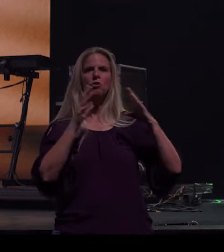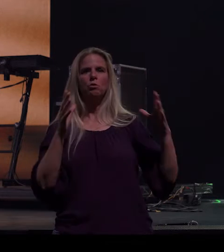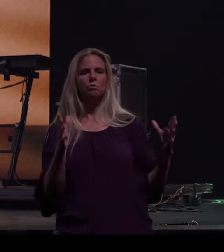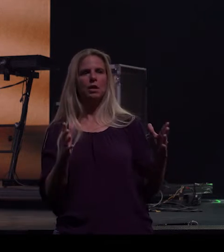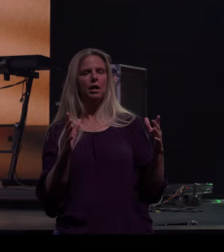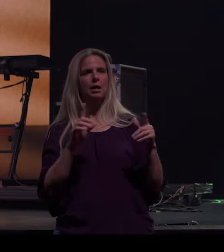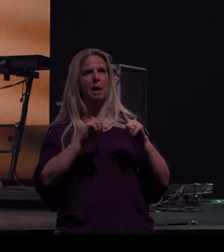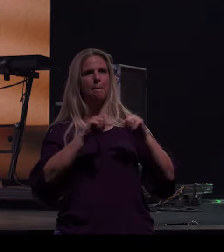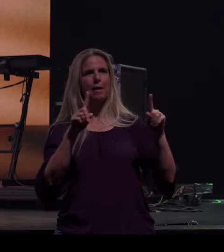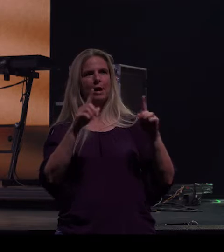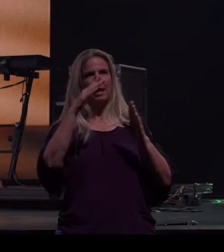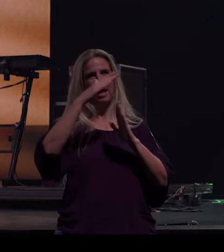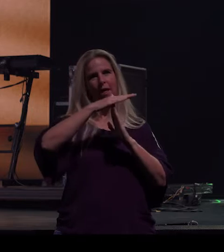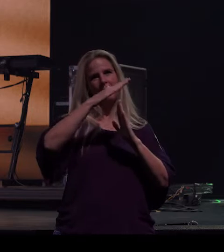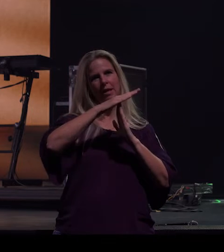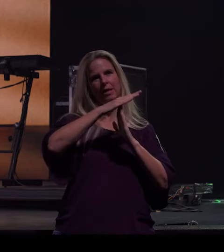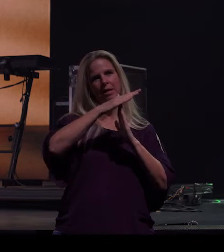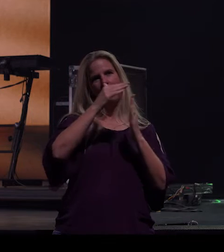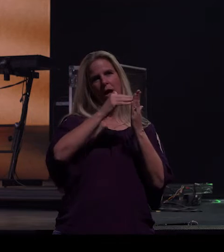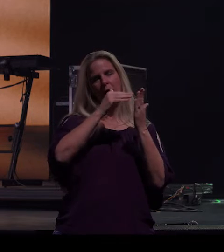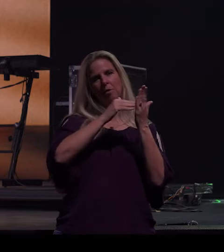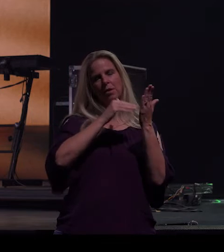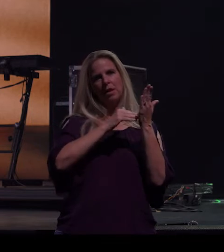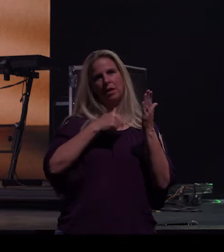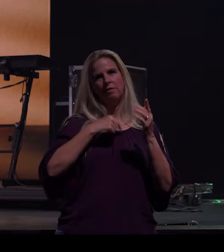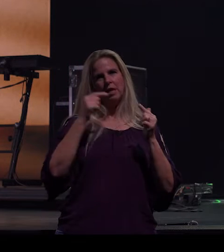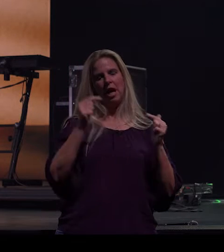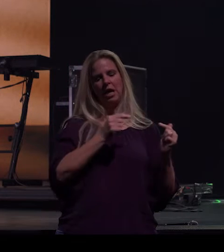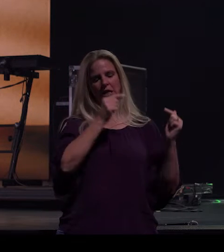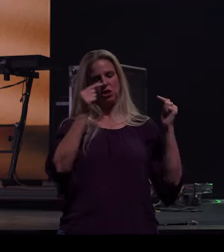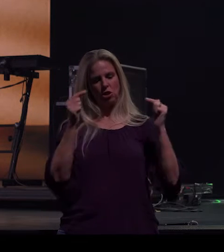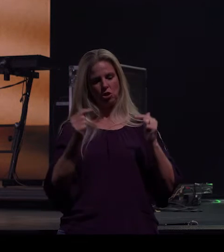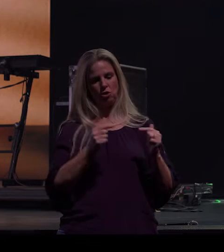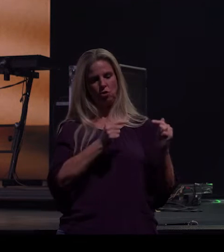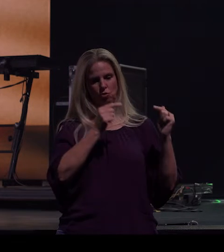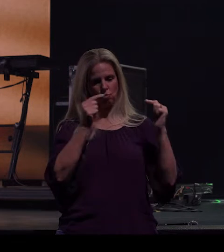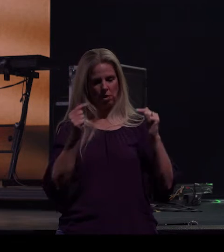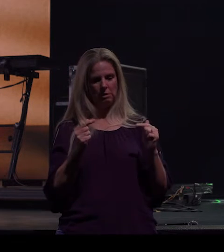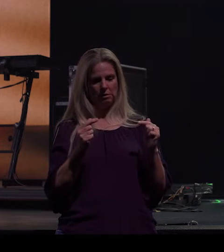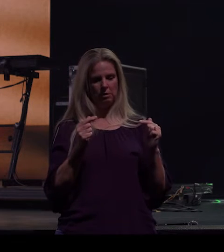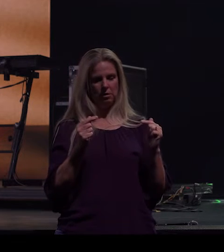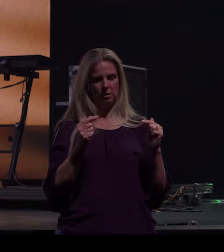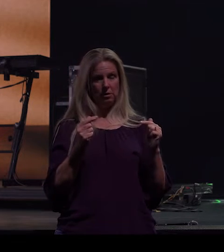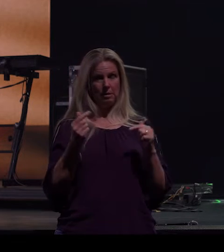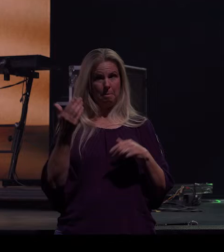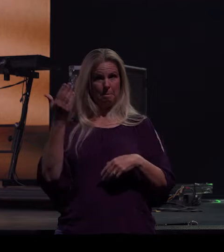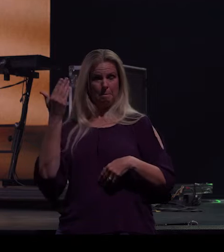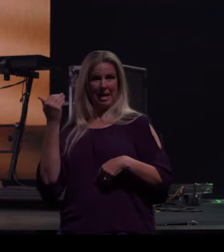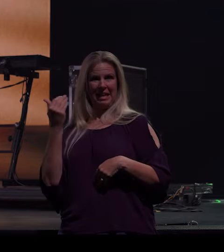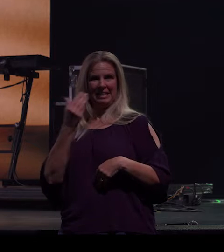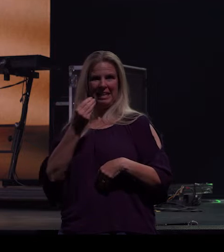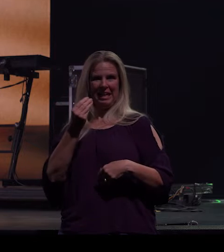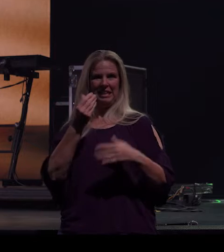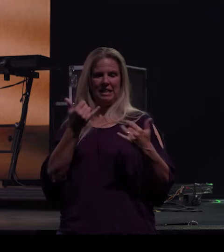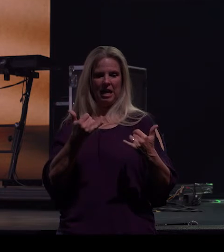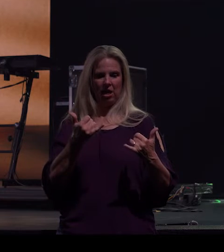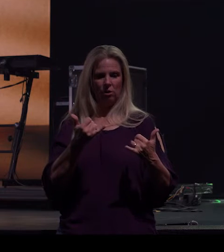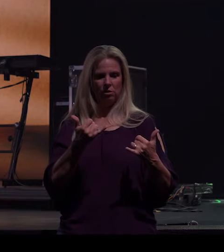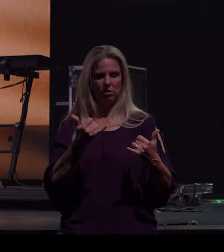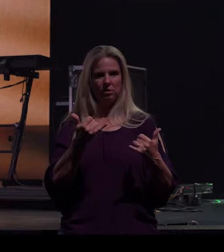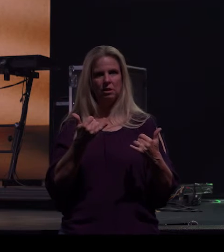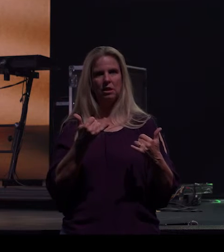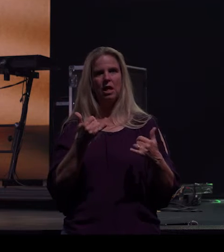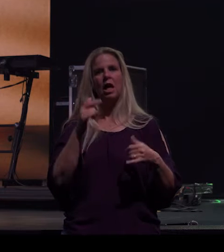But at the top of the list of letters I would write myself, because I struggled with this so bad and I feel like I still do, I would tell myself, Ashley,